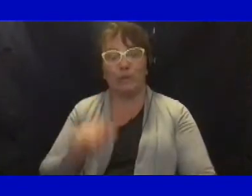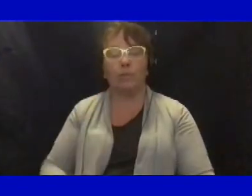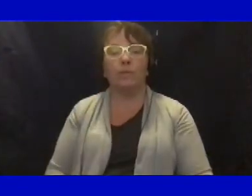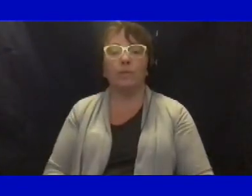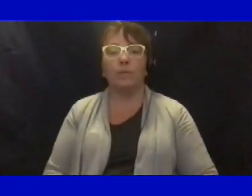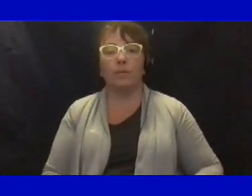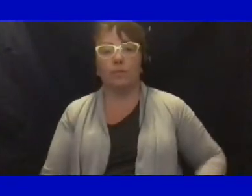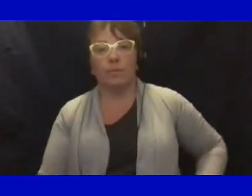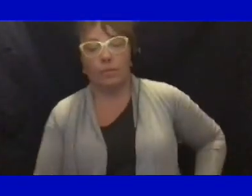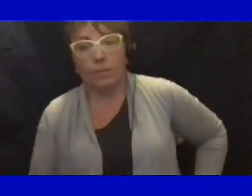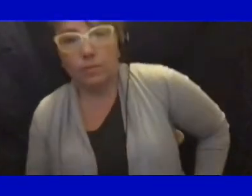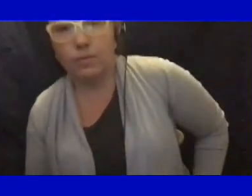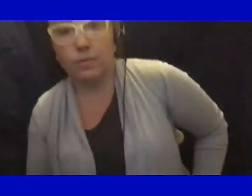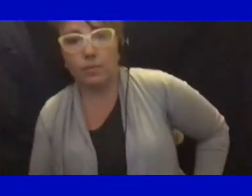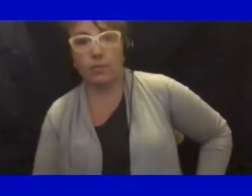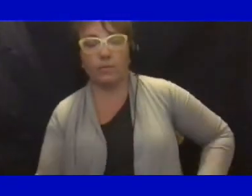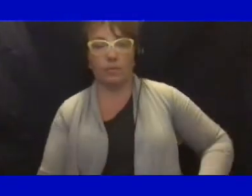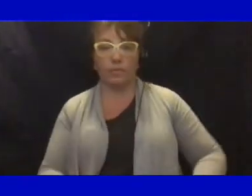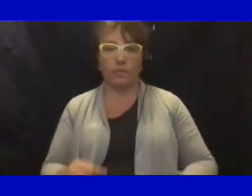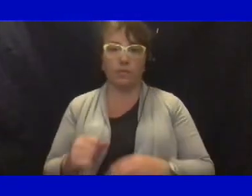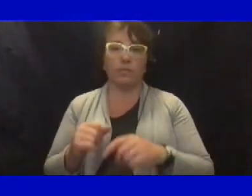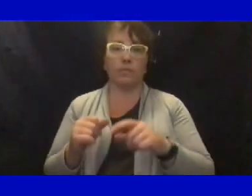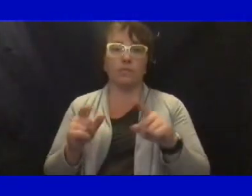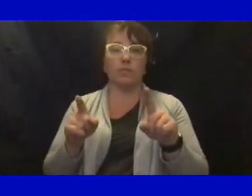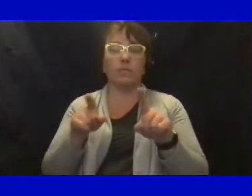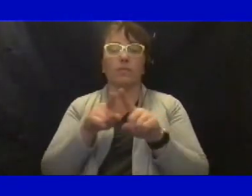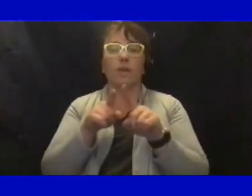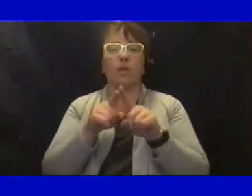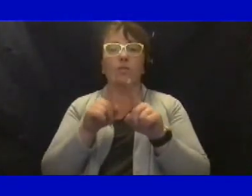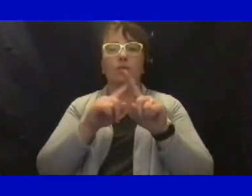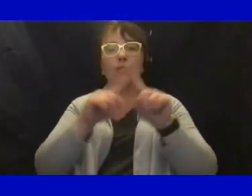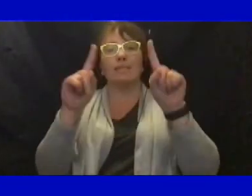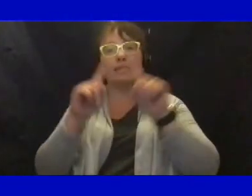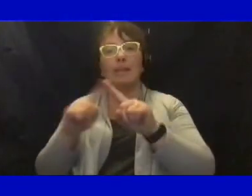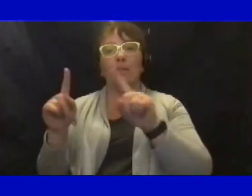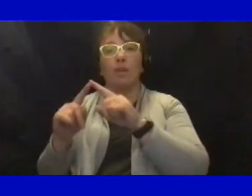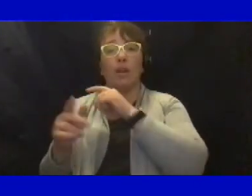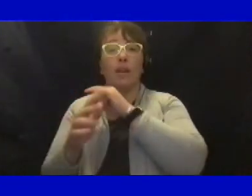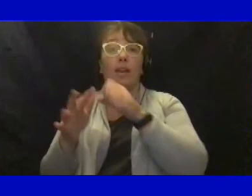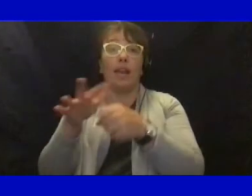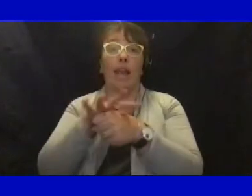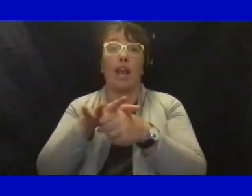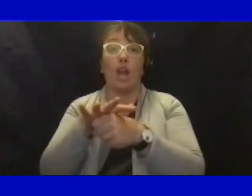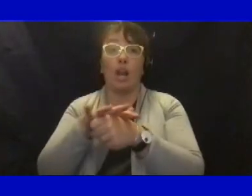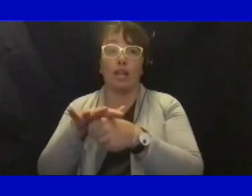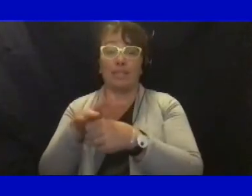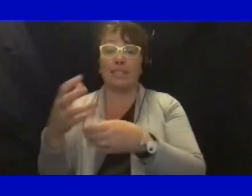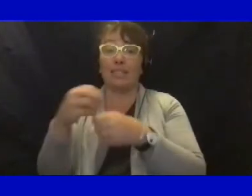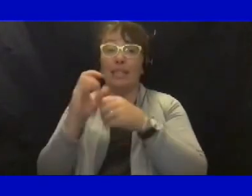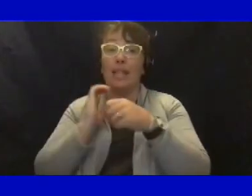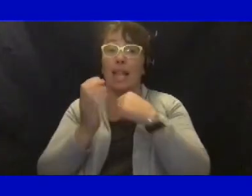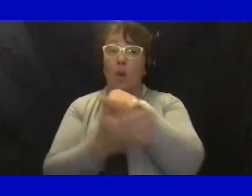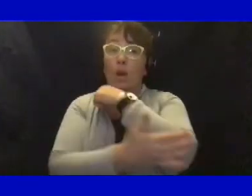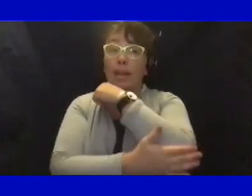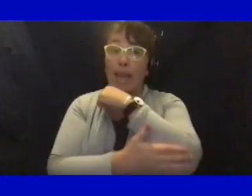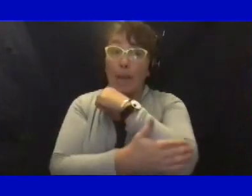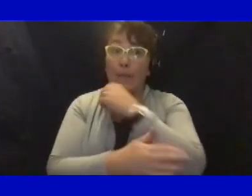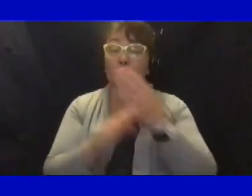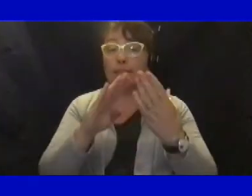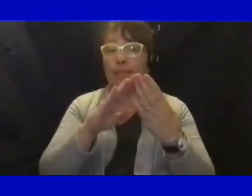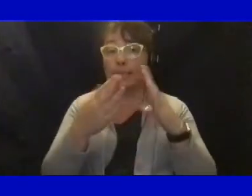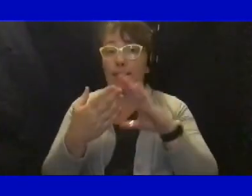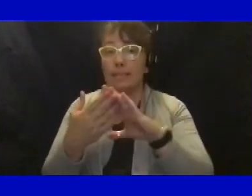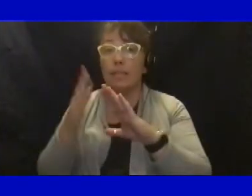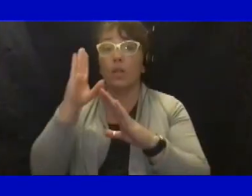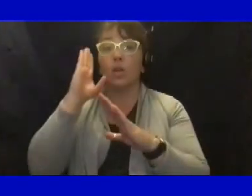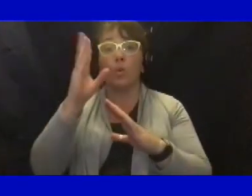areas throughout the county and the city are going to have, as you heard earlier from Alex, are going to have water that's going to come over the top